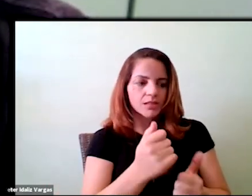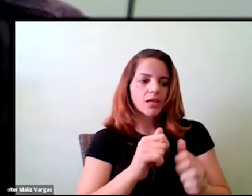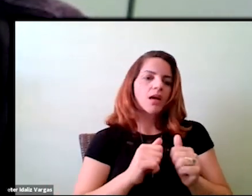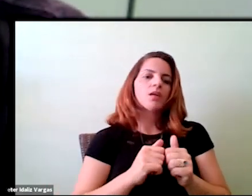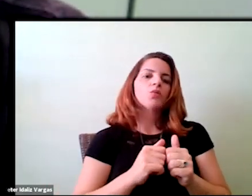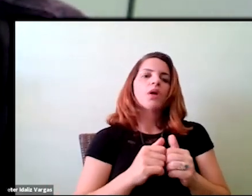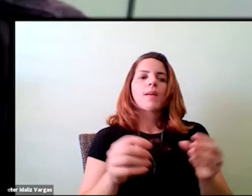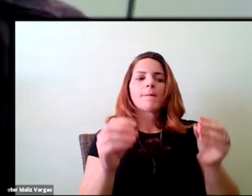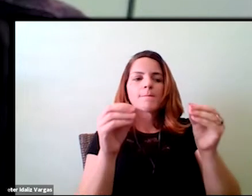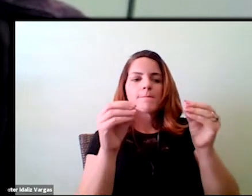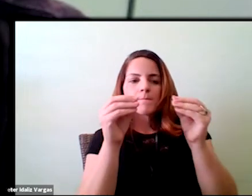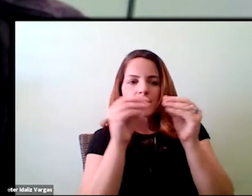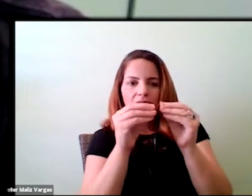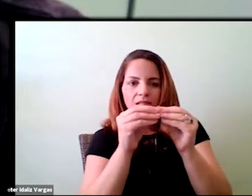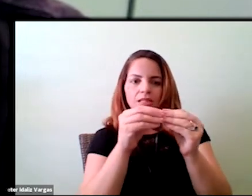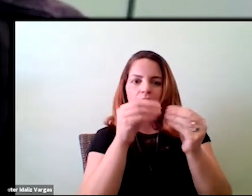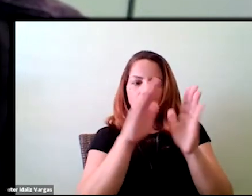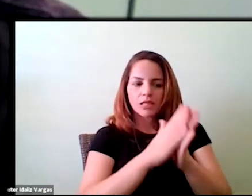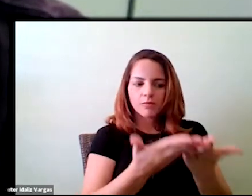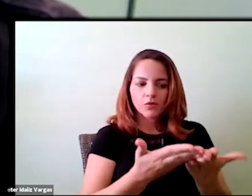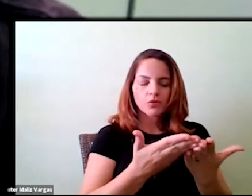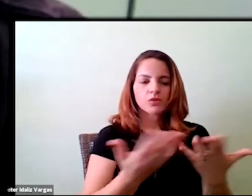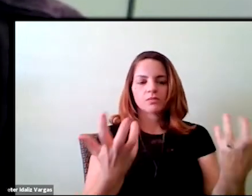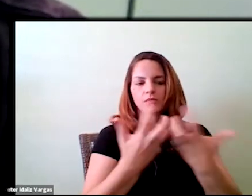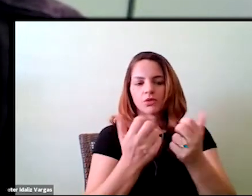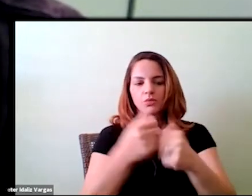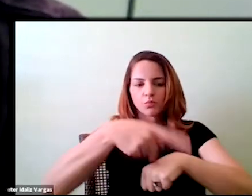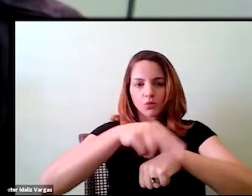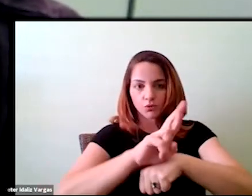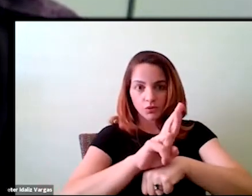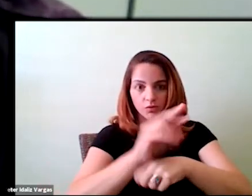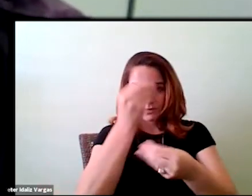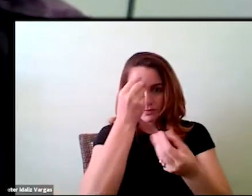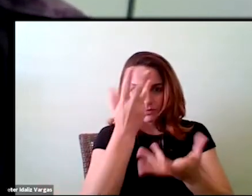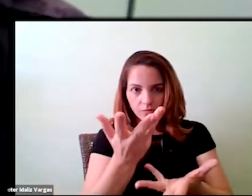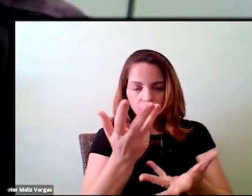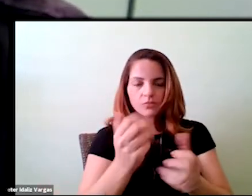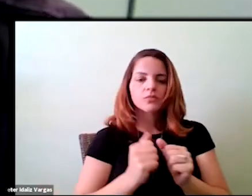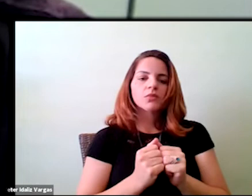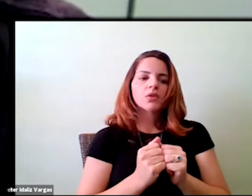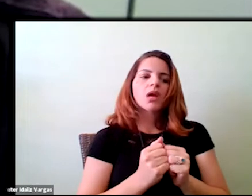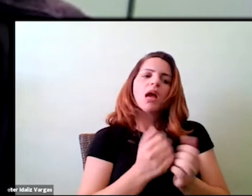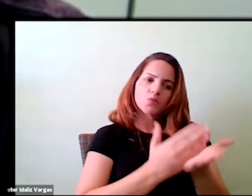with our content, they sometimes make recommendations for books that we should